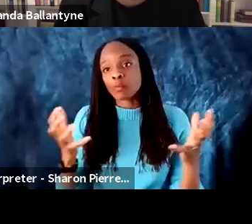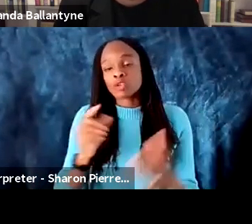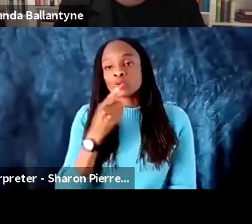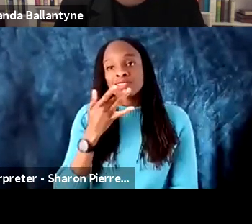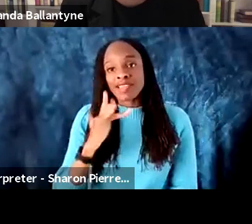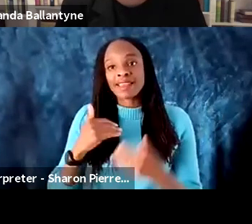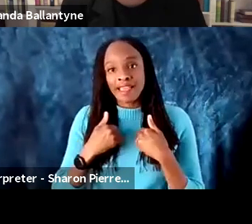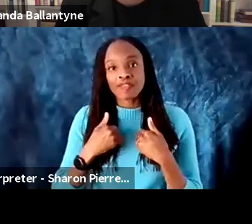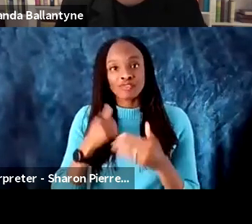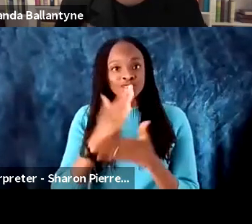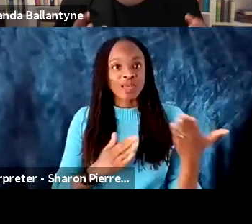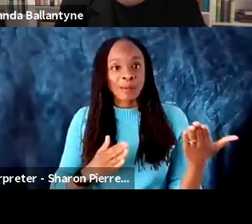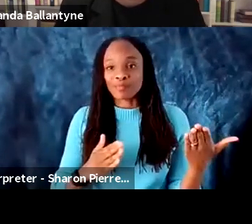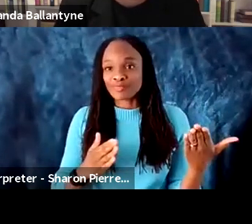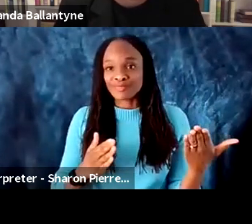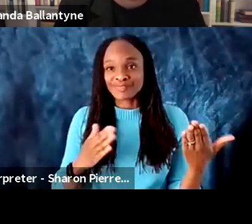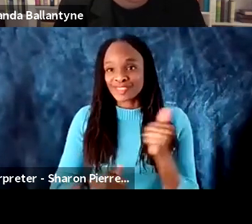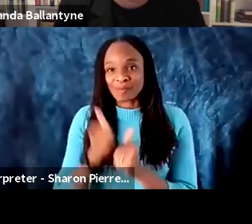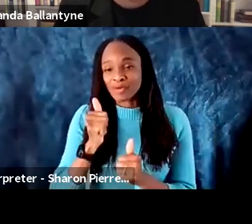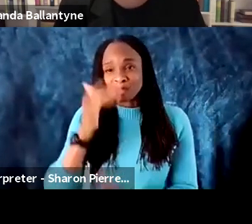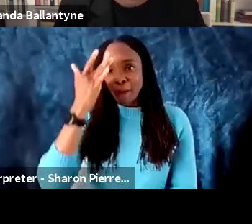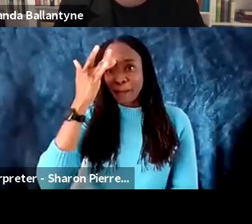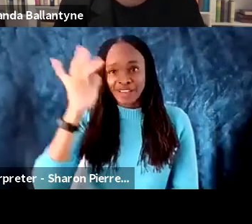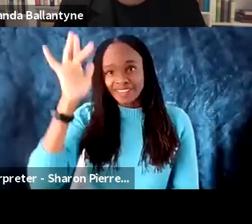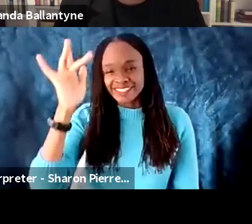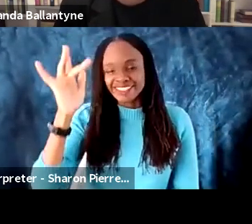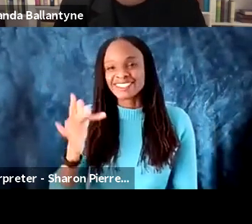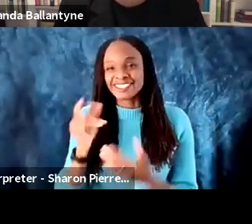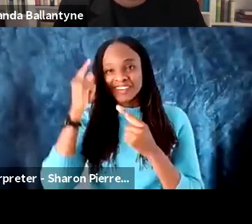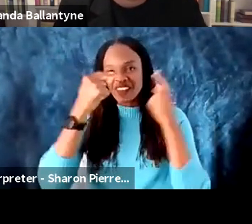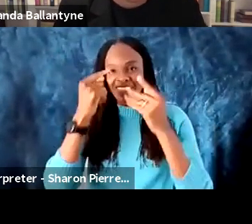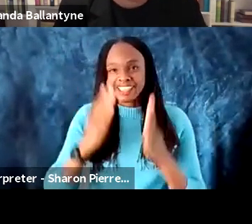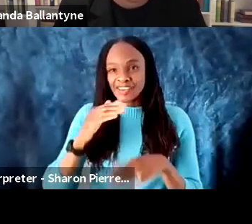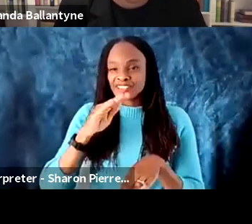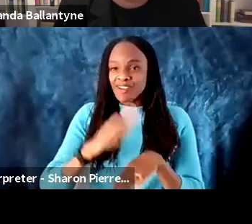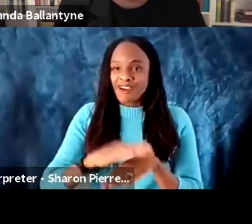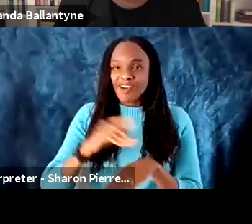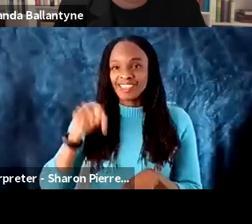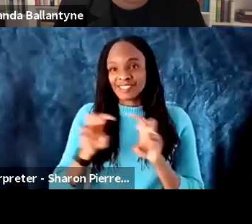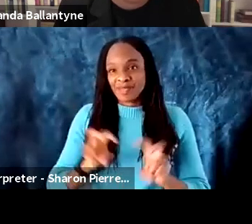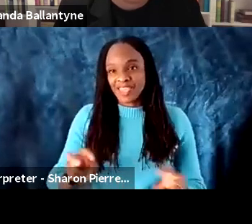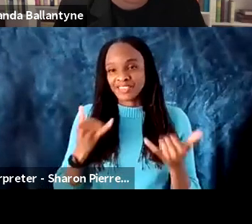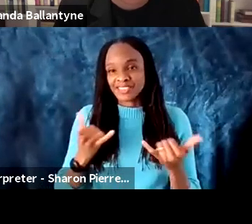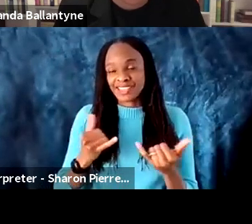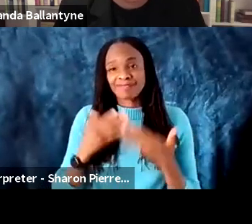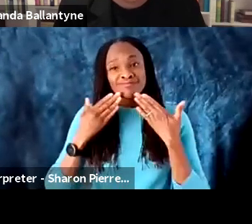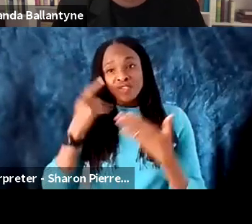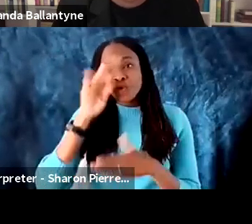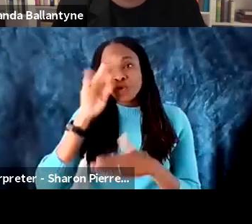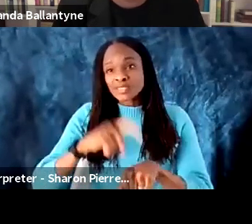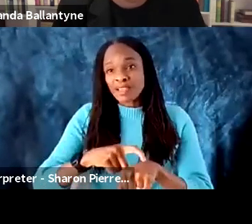to have some of these just the most kind of brilliant thinkers on this stuff in this panel today. I'm really grateful for your